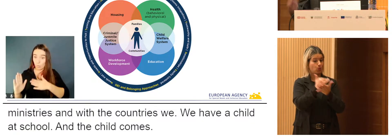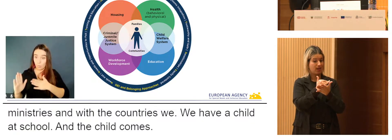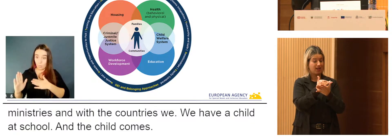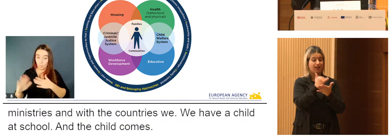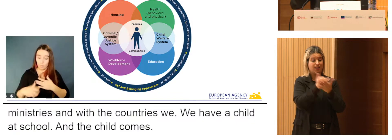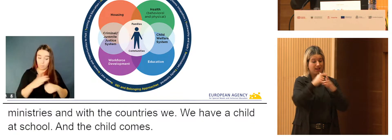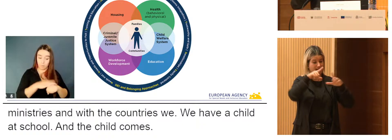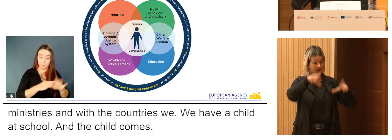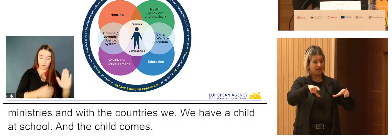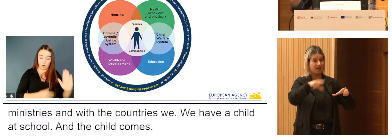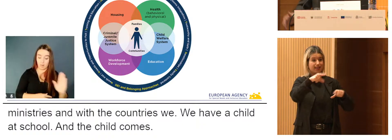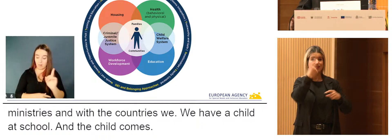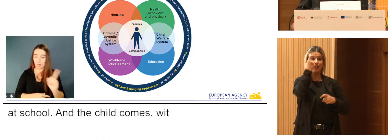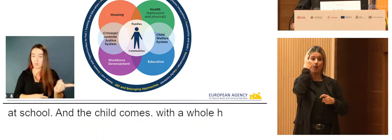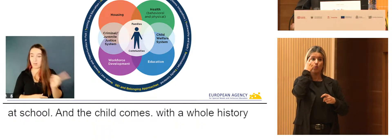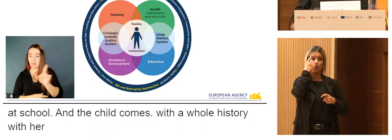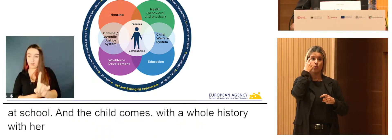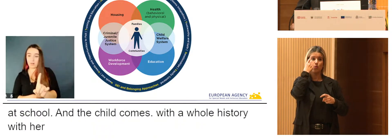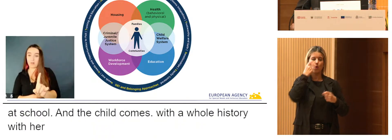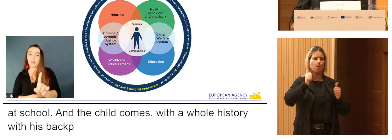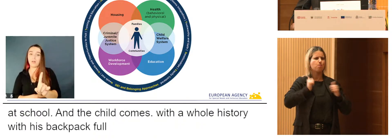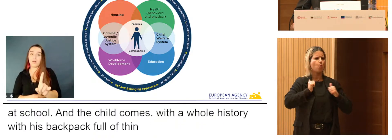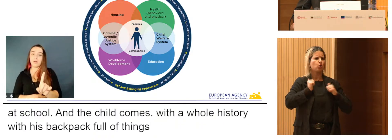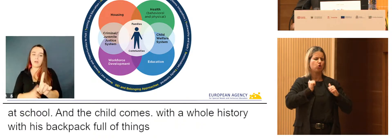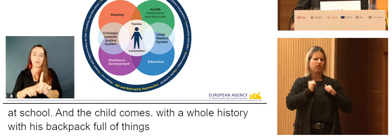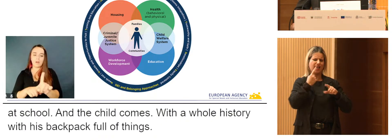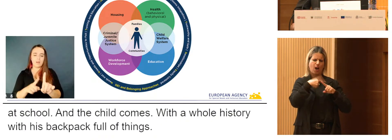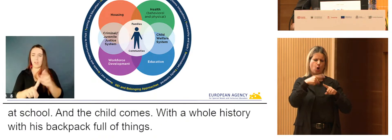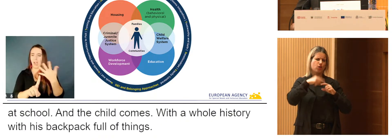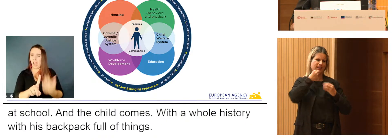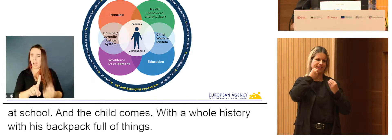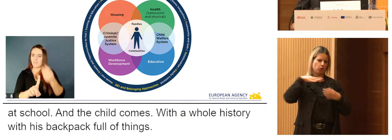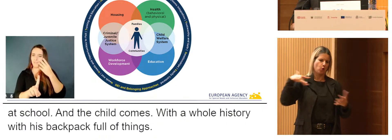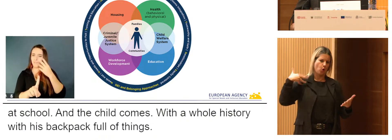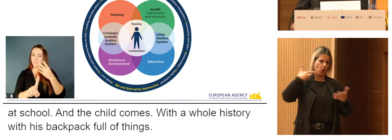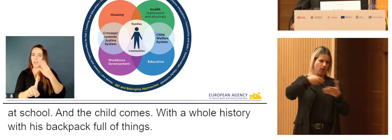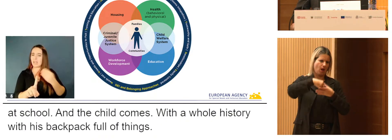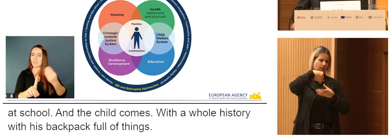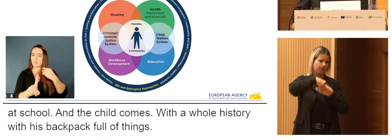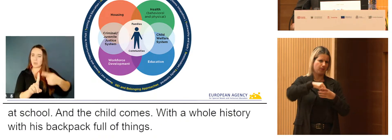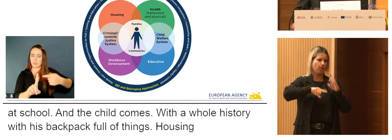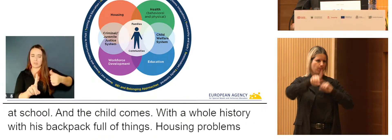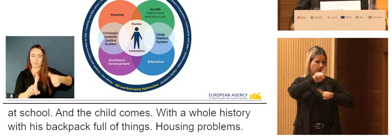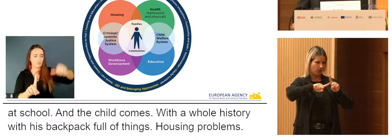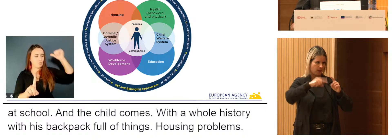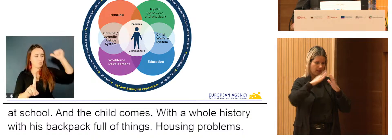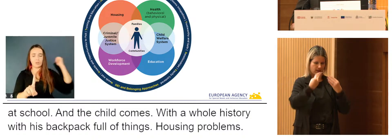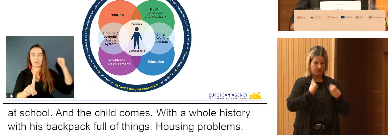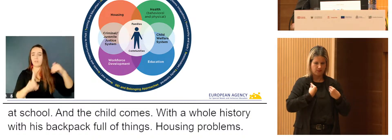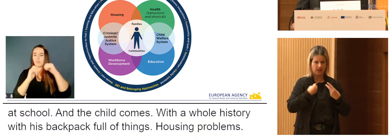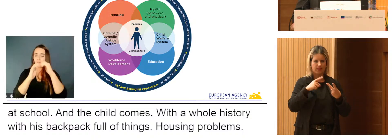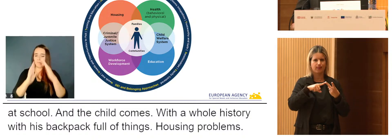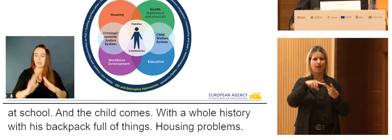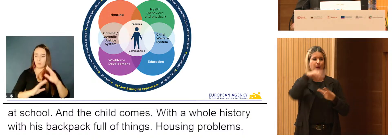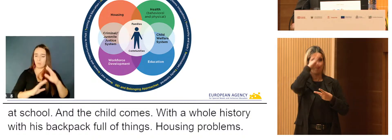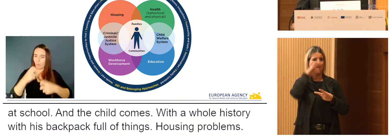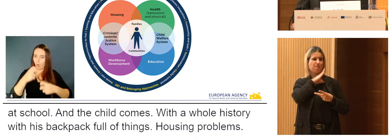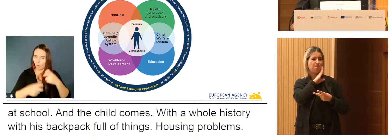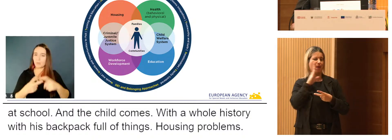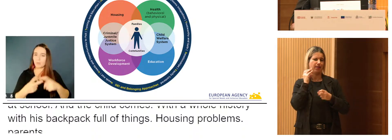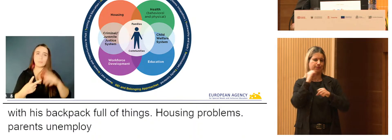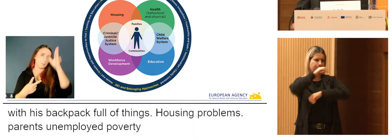with his backpack full of things: housing problems, parents unemployed,